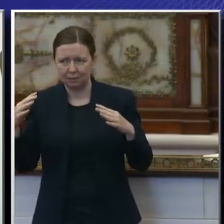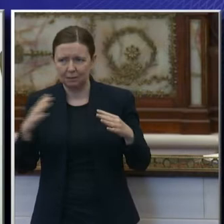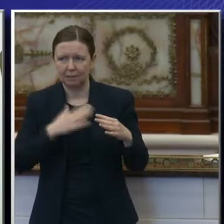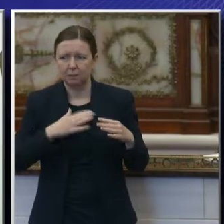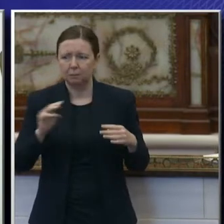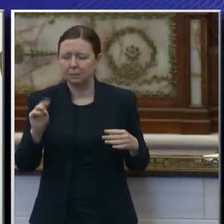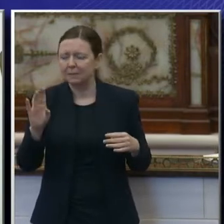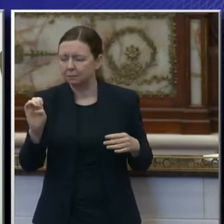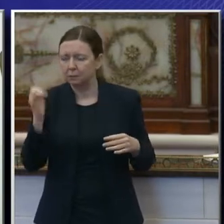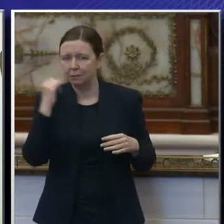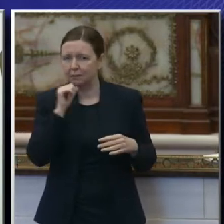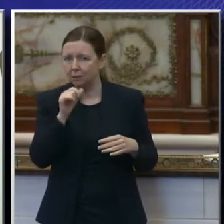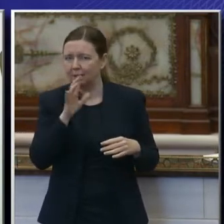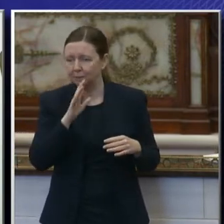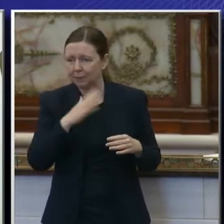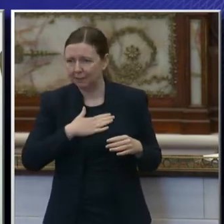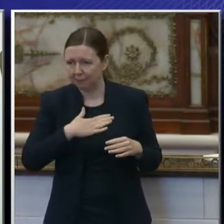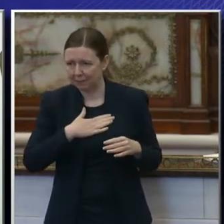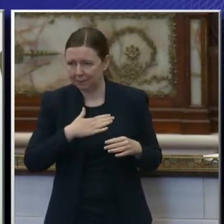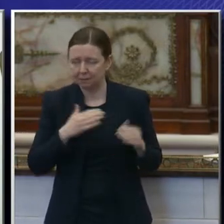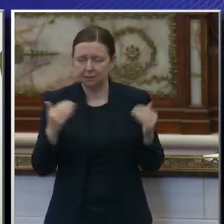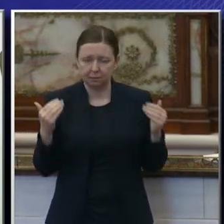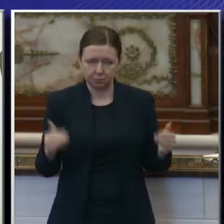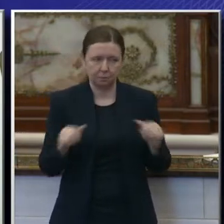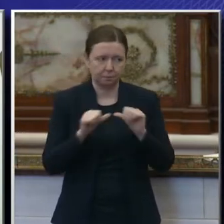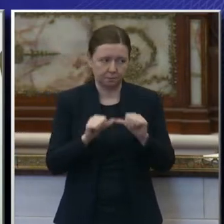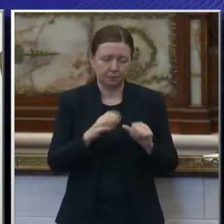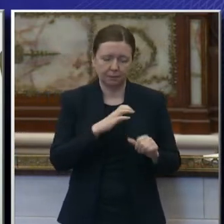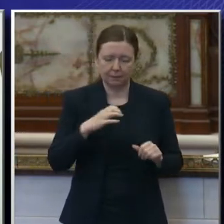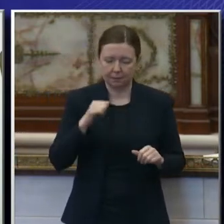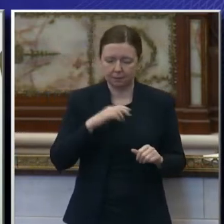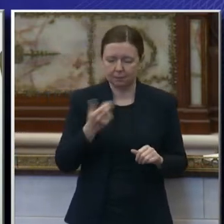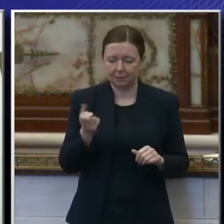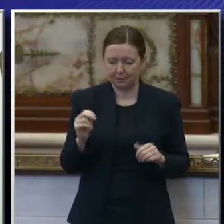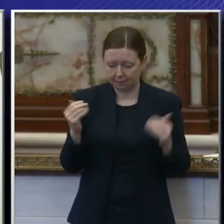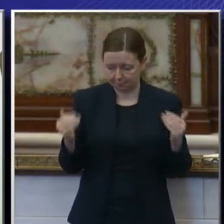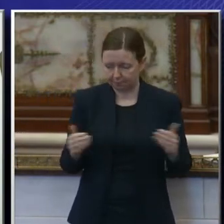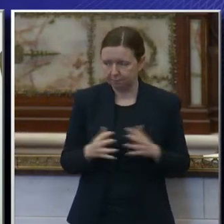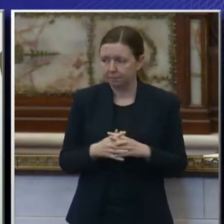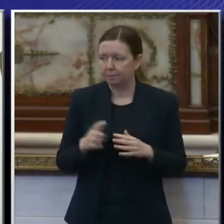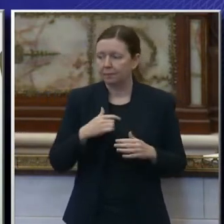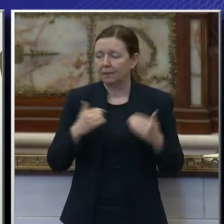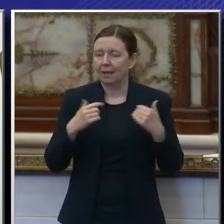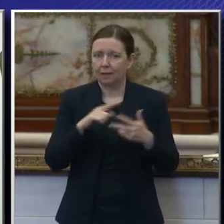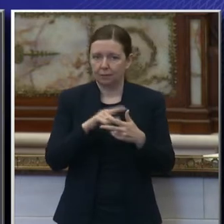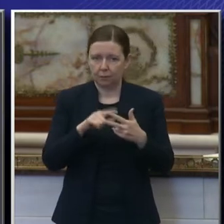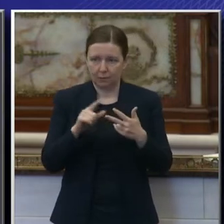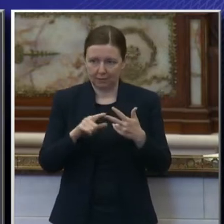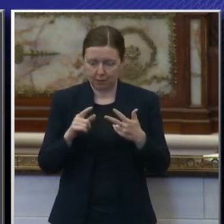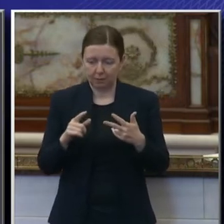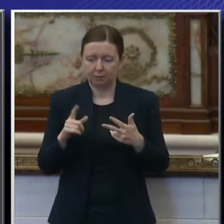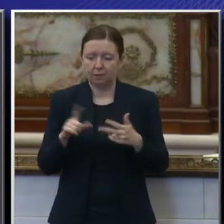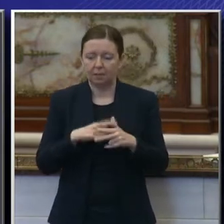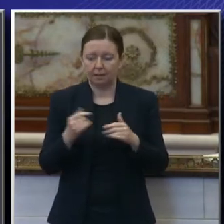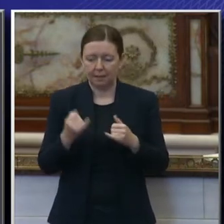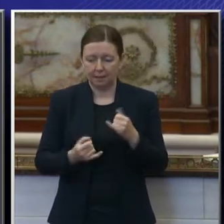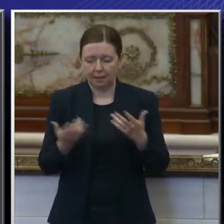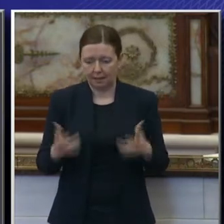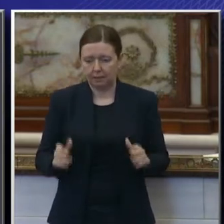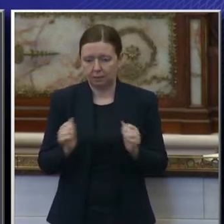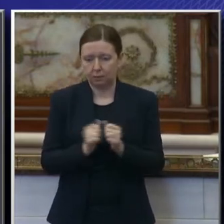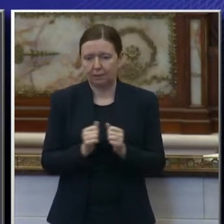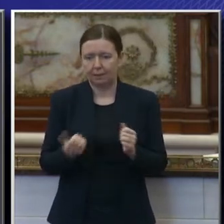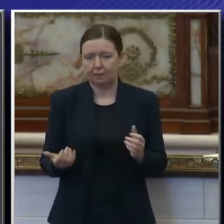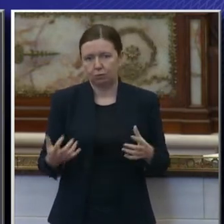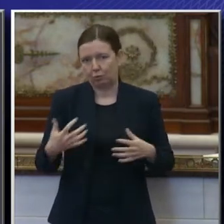mute if you are not speaking. Please proceed, Councilmember Heenan. Thank you. Okay, so I have three questions, and then I'm going to end it with, you know, just